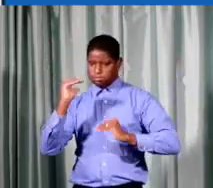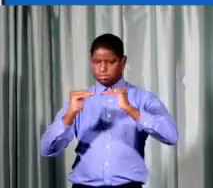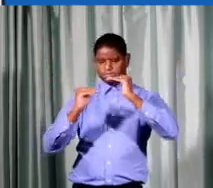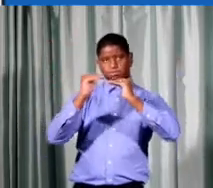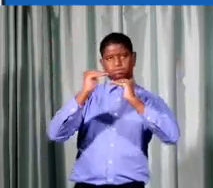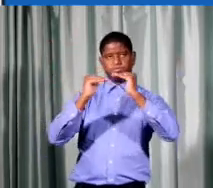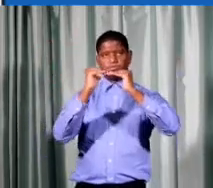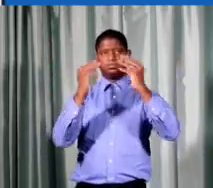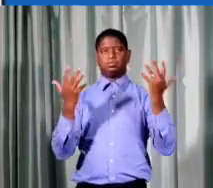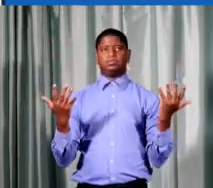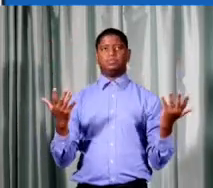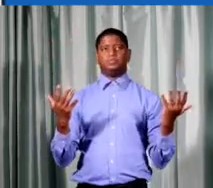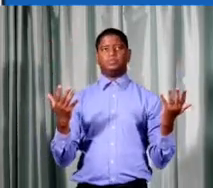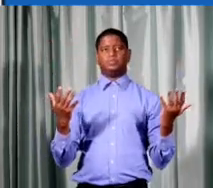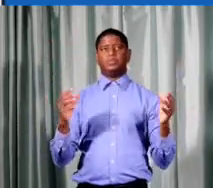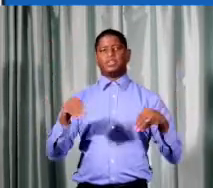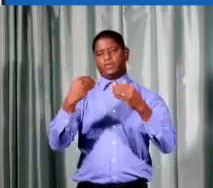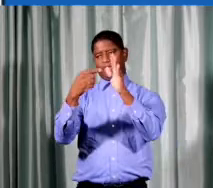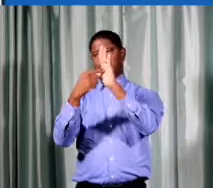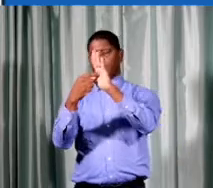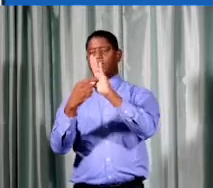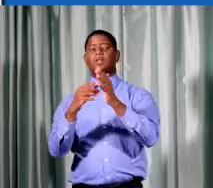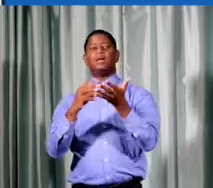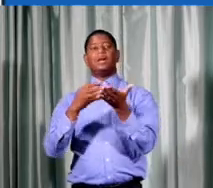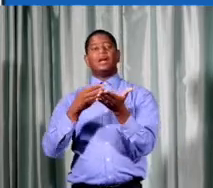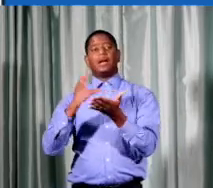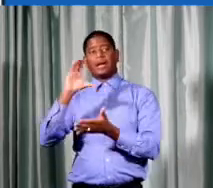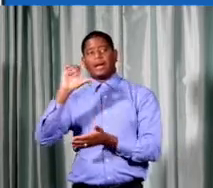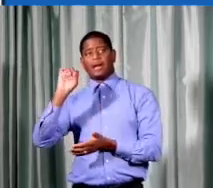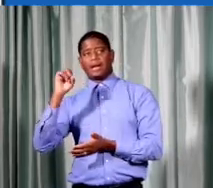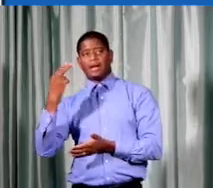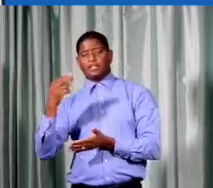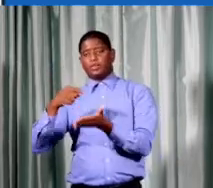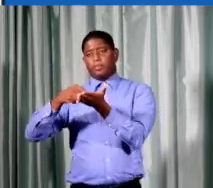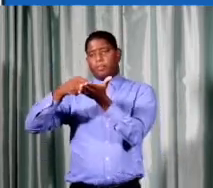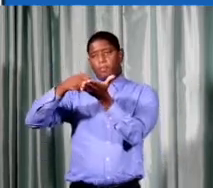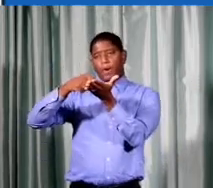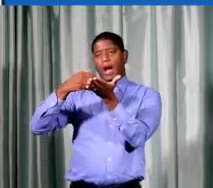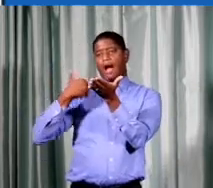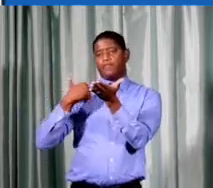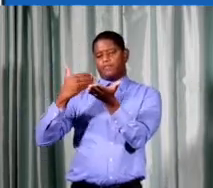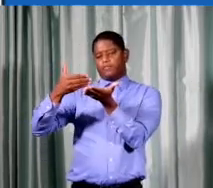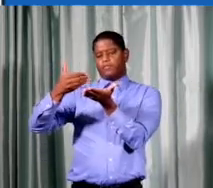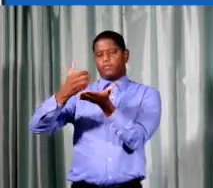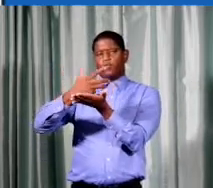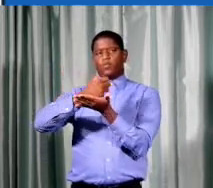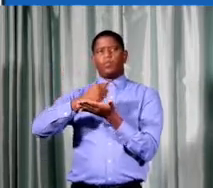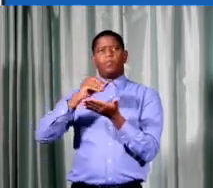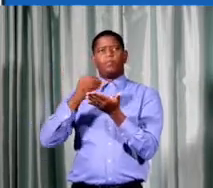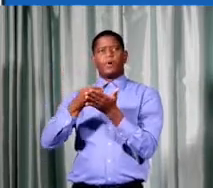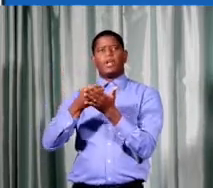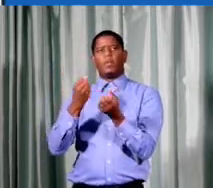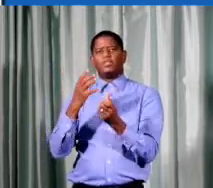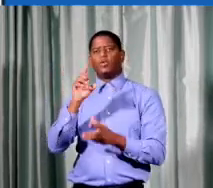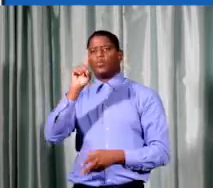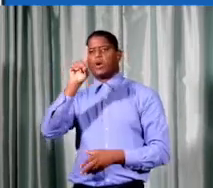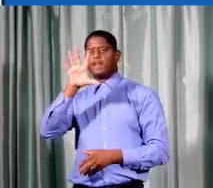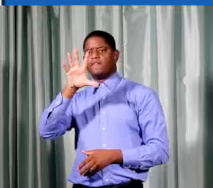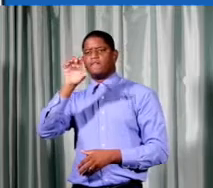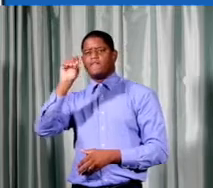has 150 in it. Assets, 150. My liability is 50.